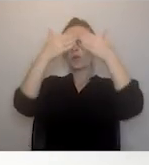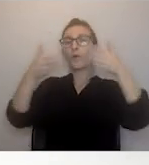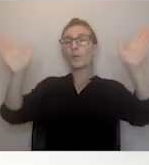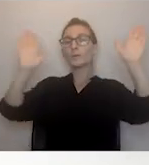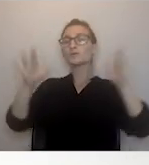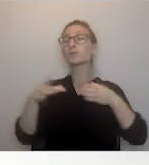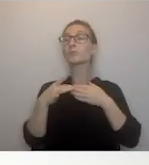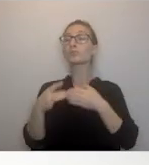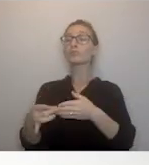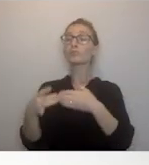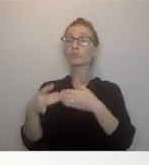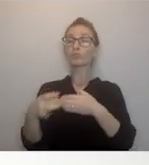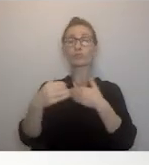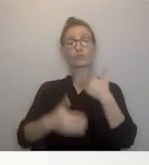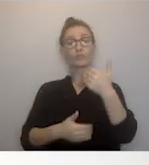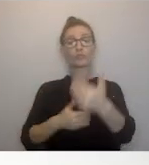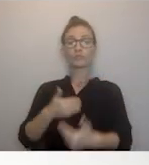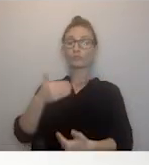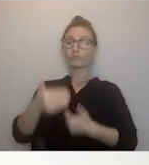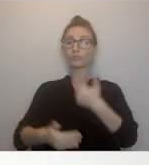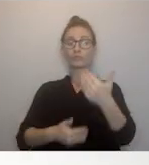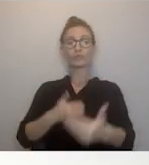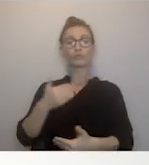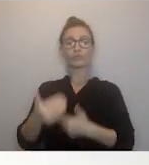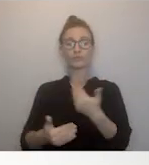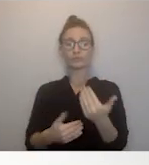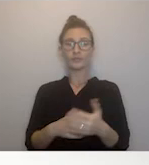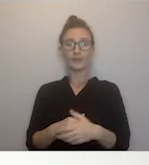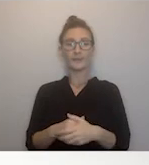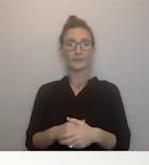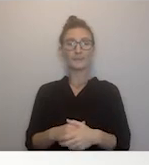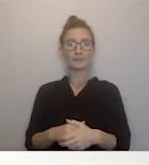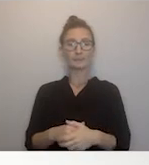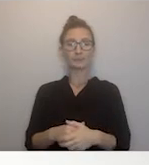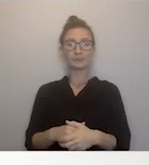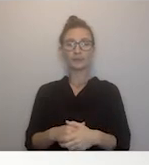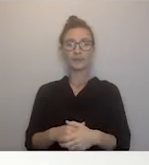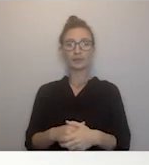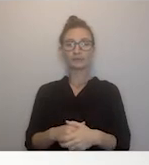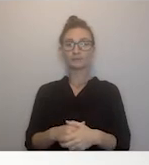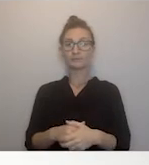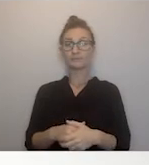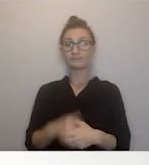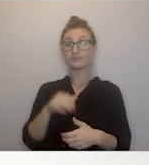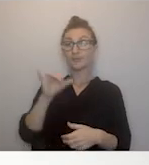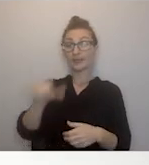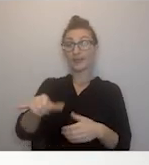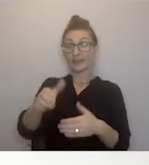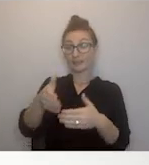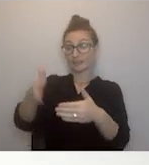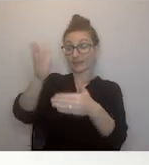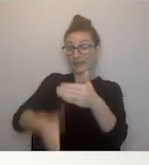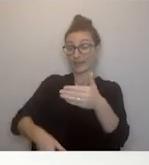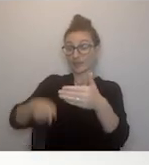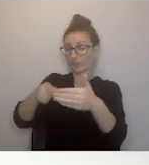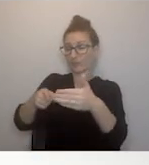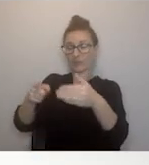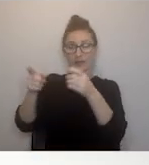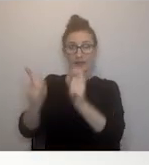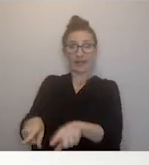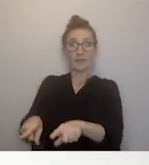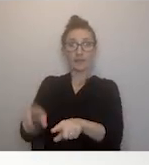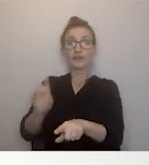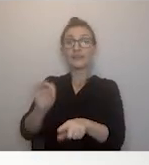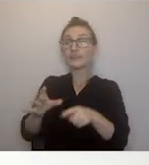but being open to where the process is taking you and working with the group is going to go. Because the product that